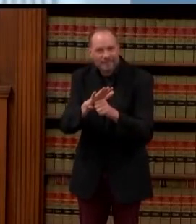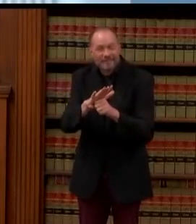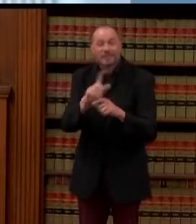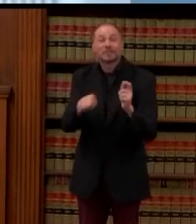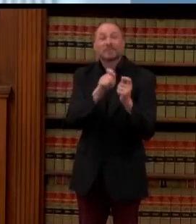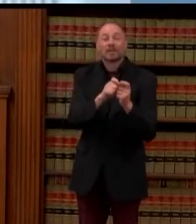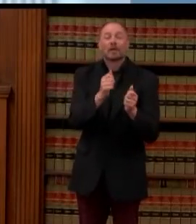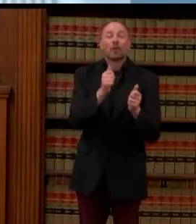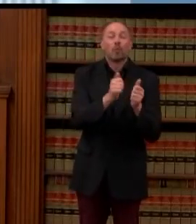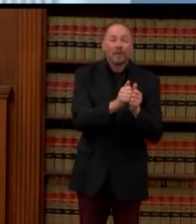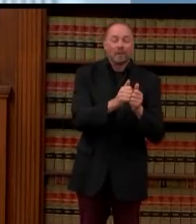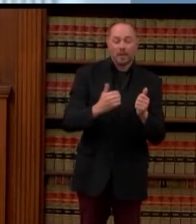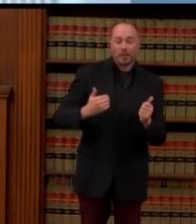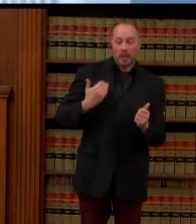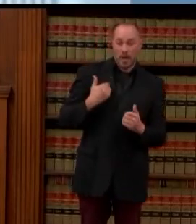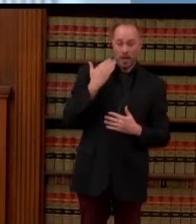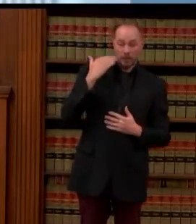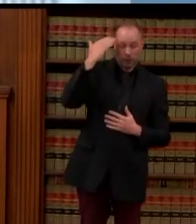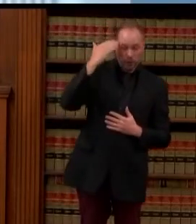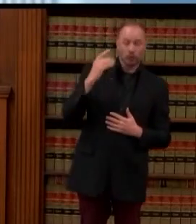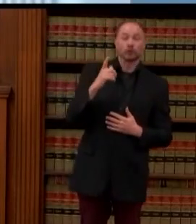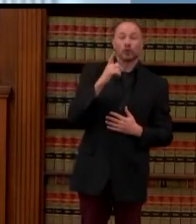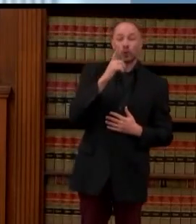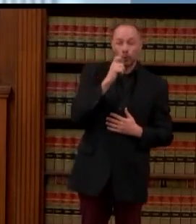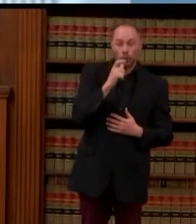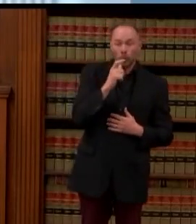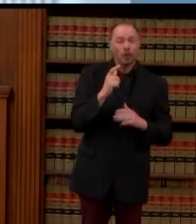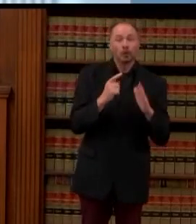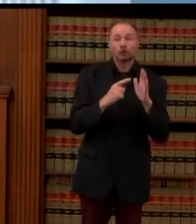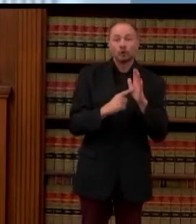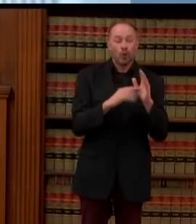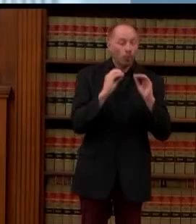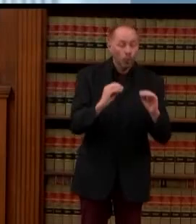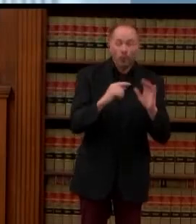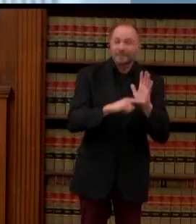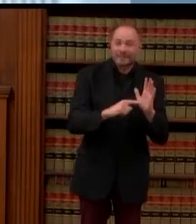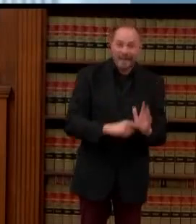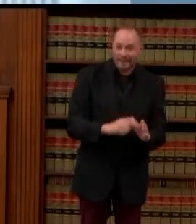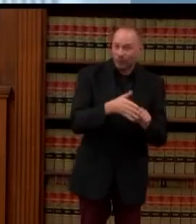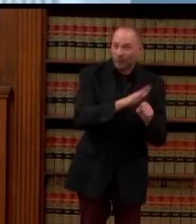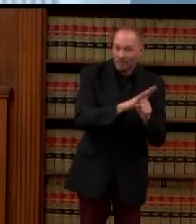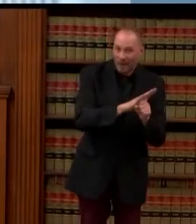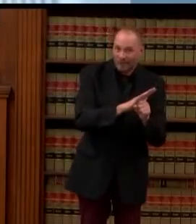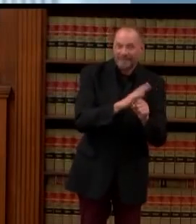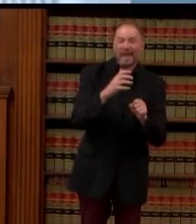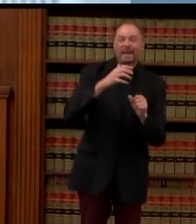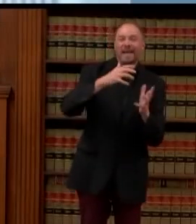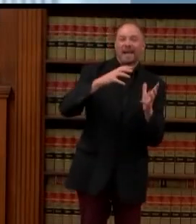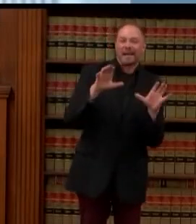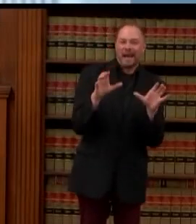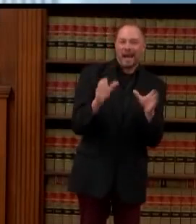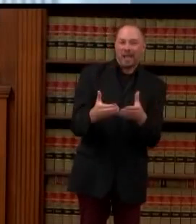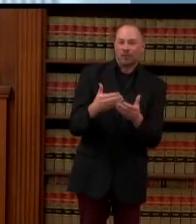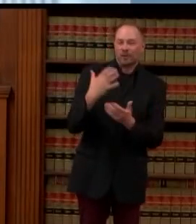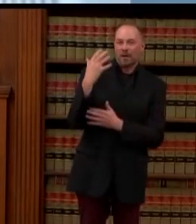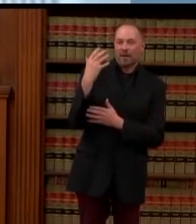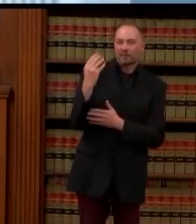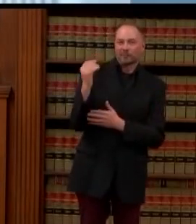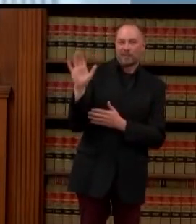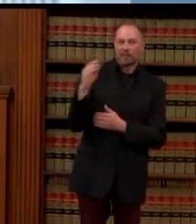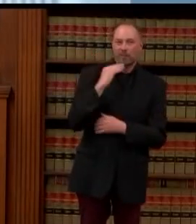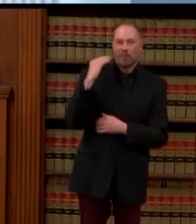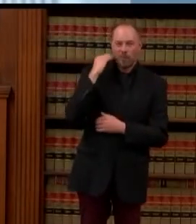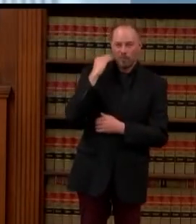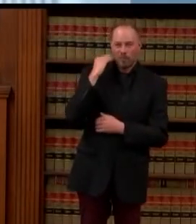younger asymptomatic adults gathering outside of their homes and unknowingly infecting others. Restricting hours